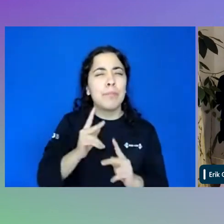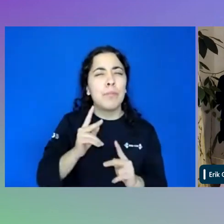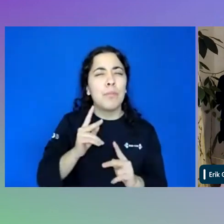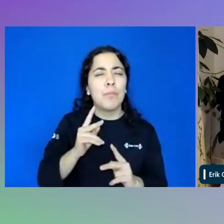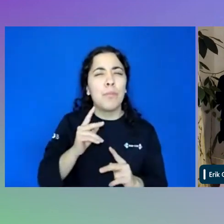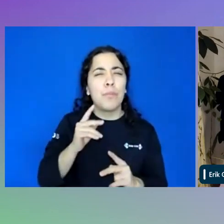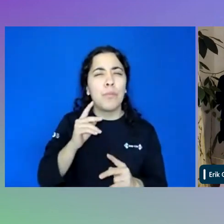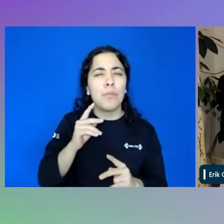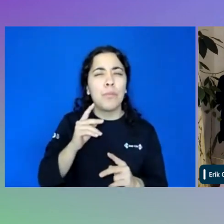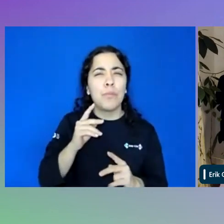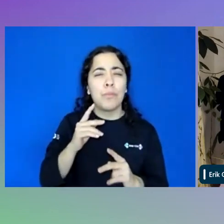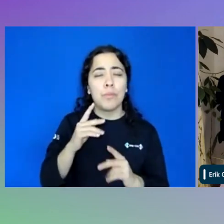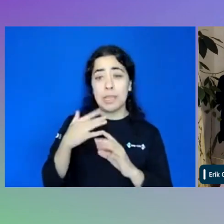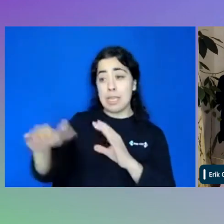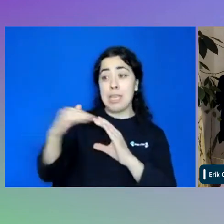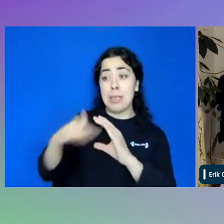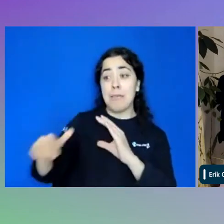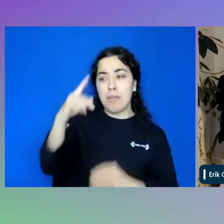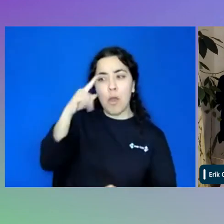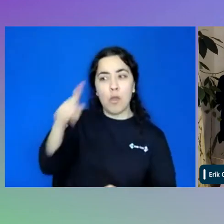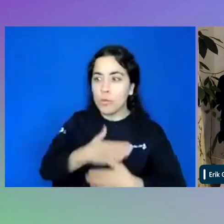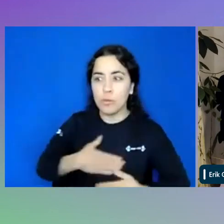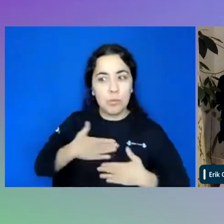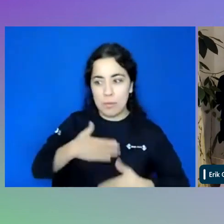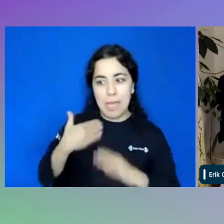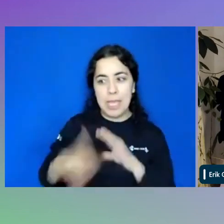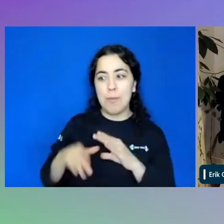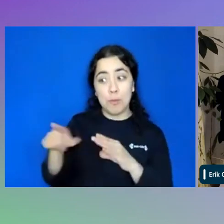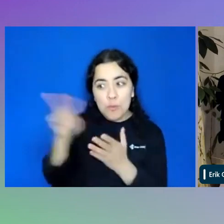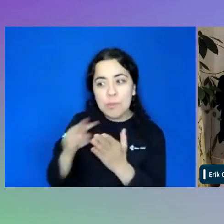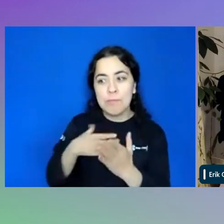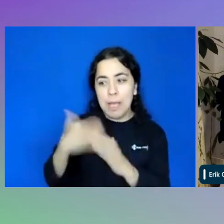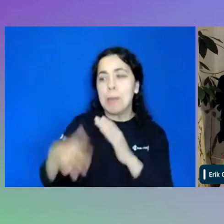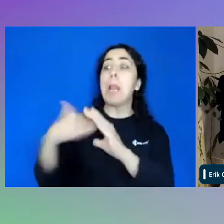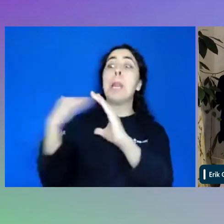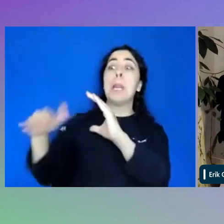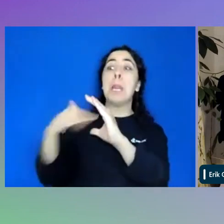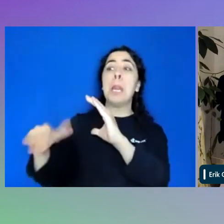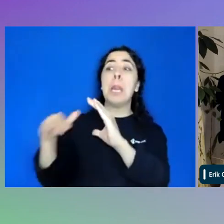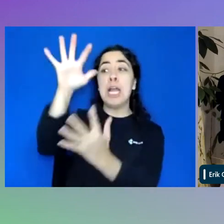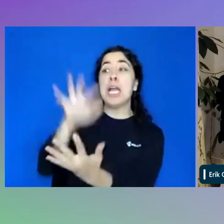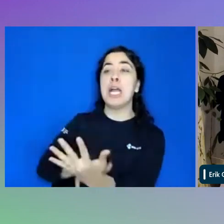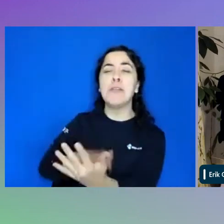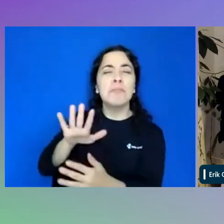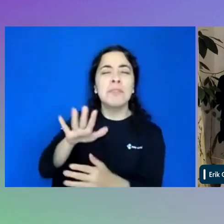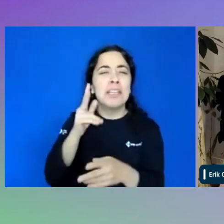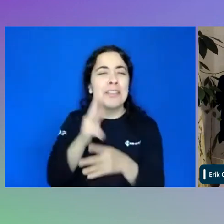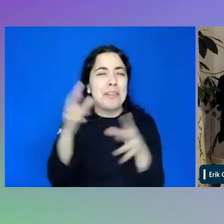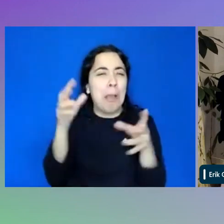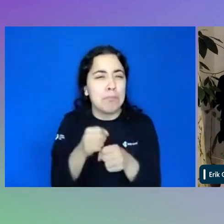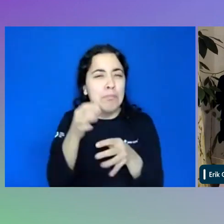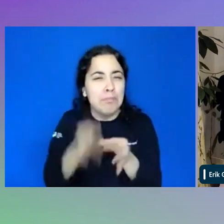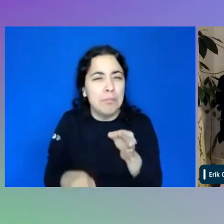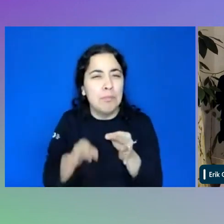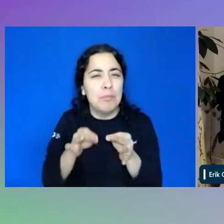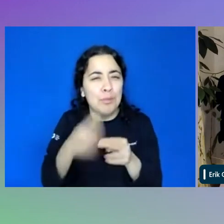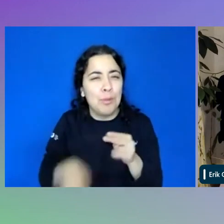their emails and how much they read it in the emails. So keep it short and simple.